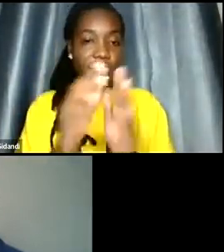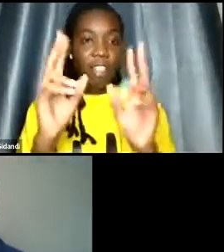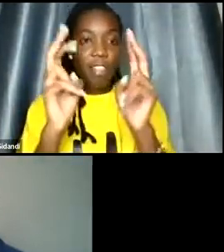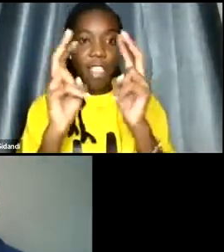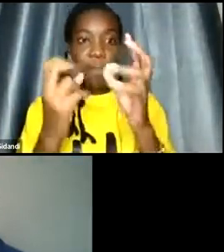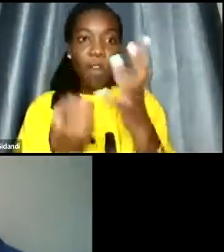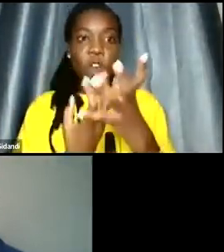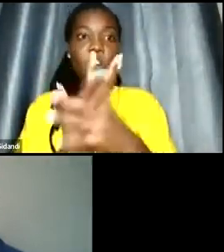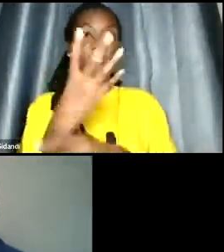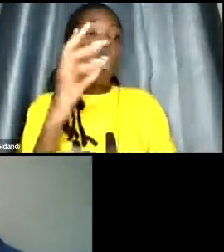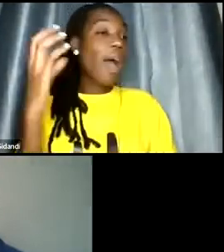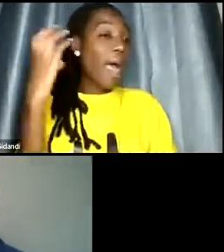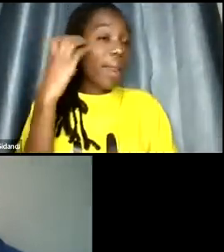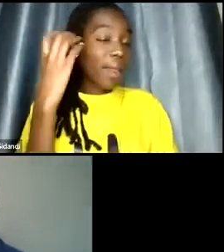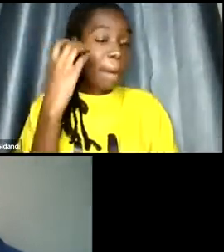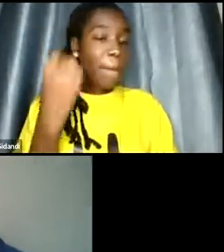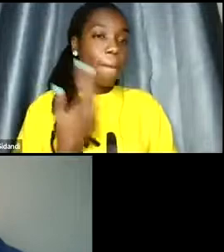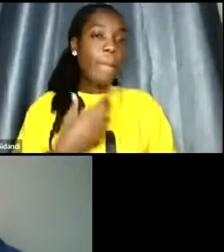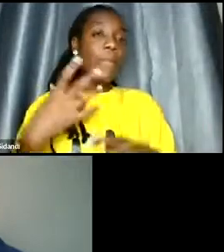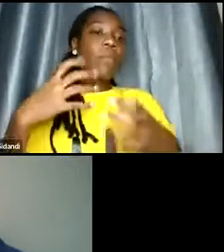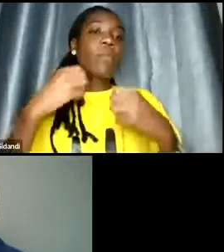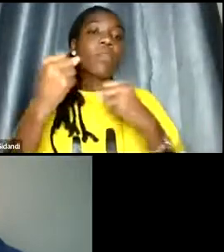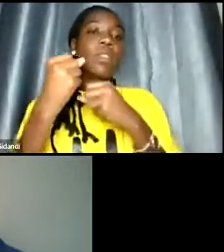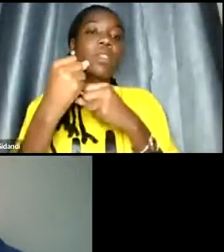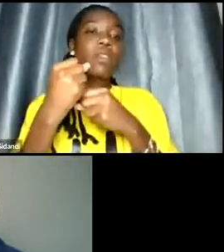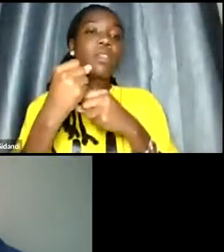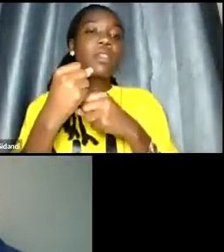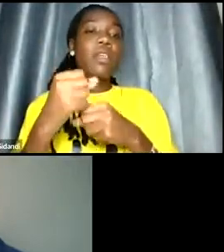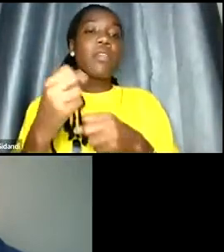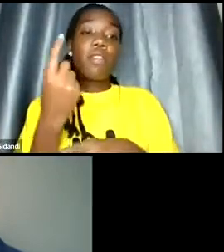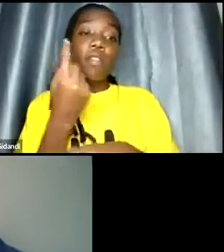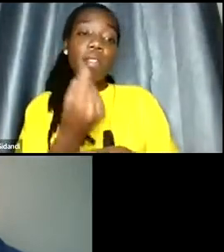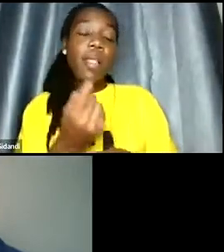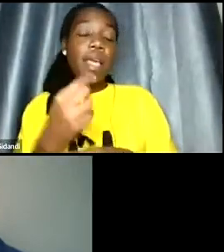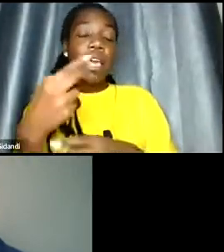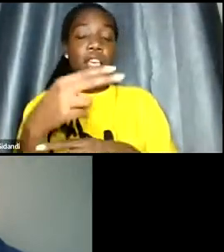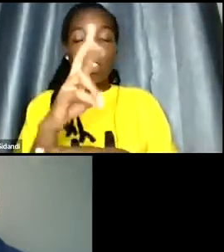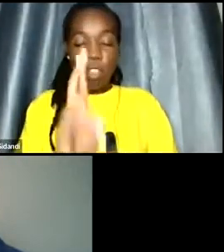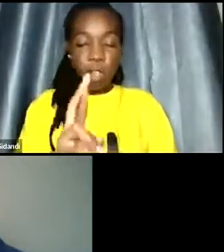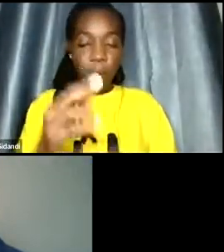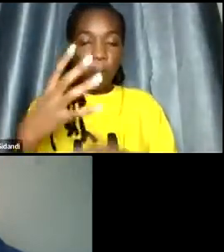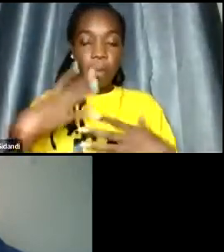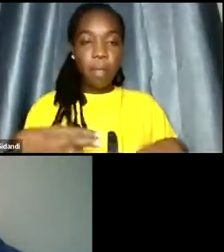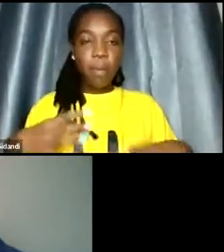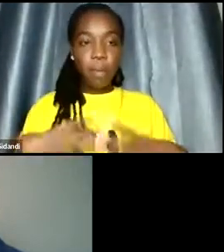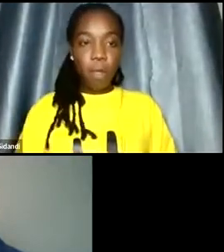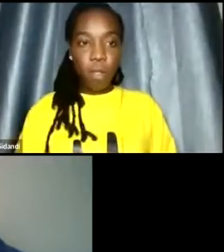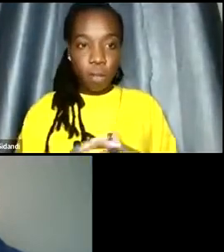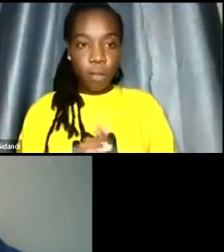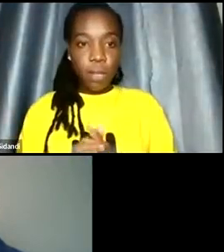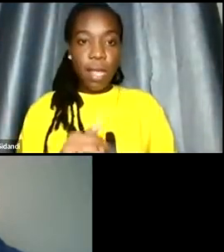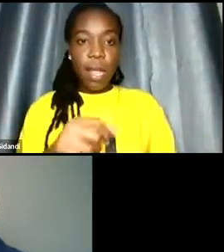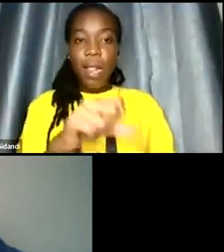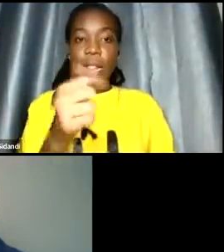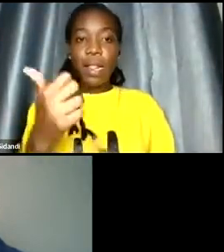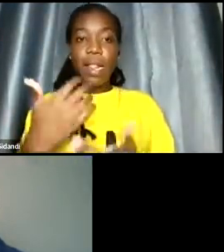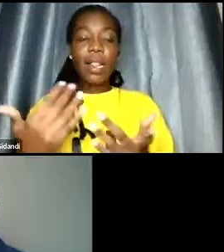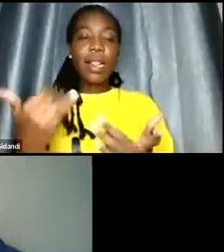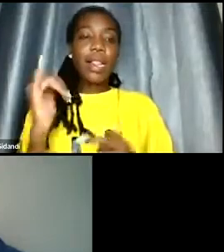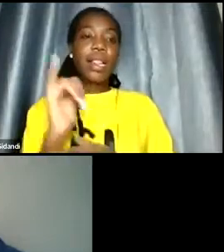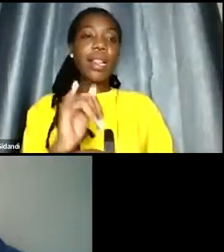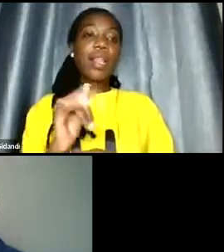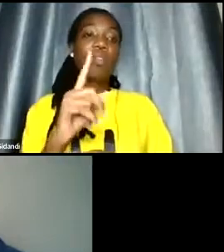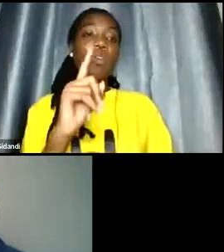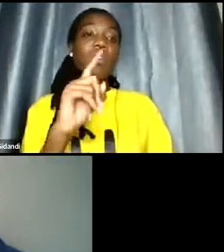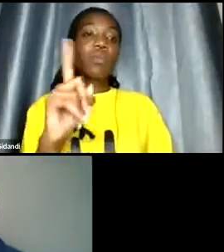career. So we are hosting a few HR people. And yeah, other than that, hey, let me take one question from